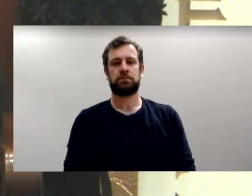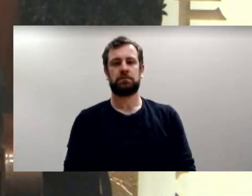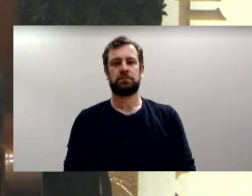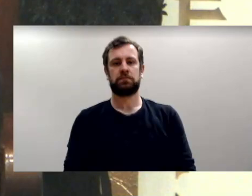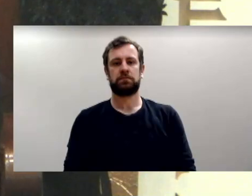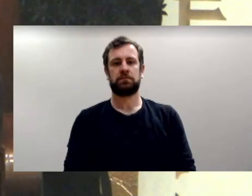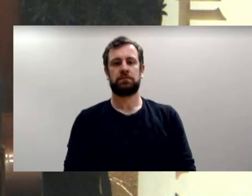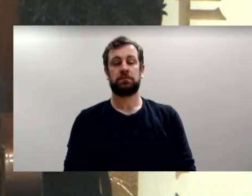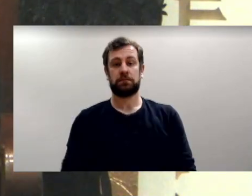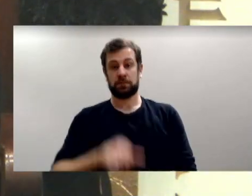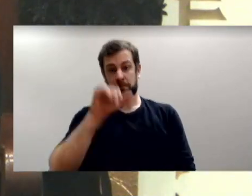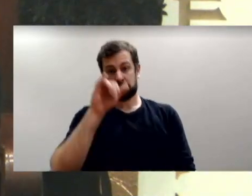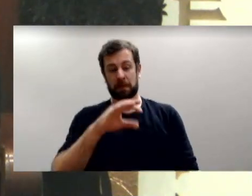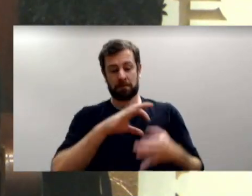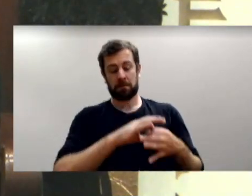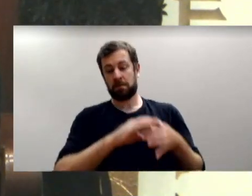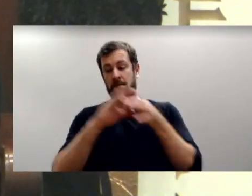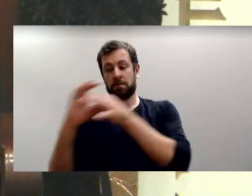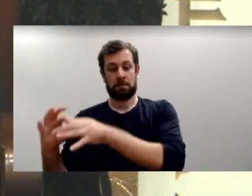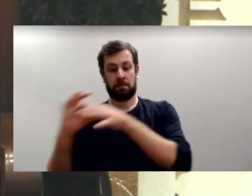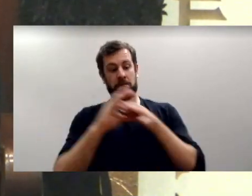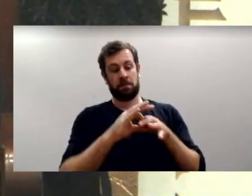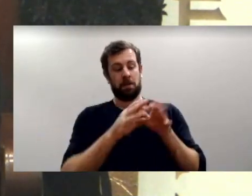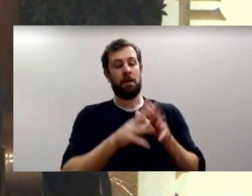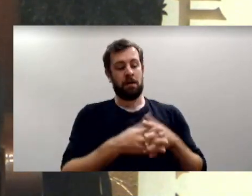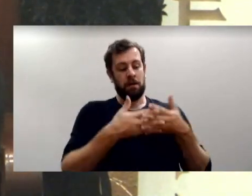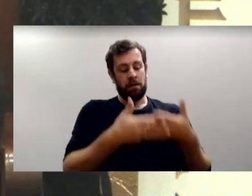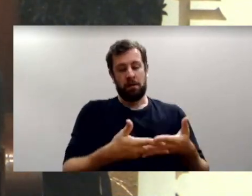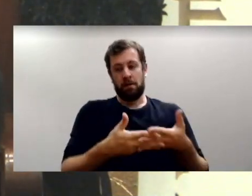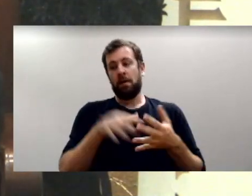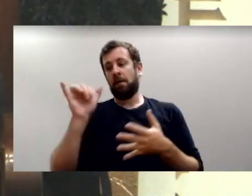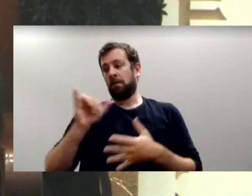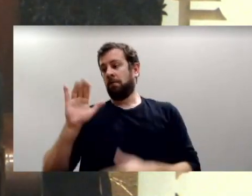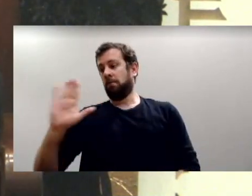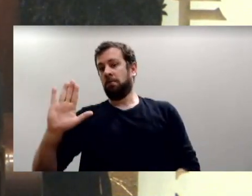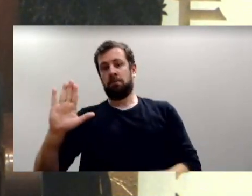This connection between the Quran and the Sunnah of the Prophet,